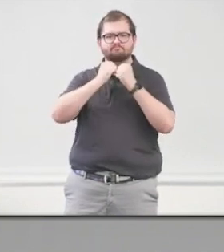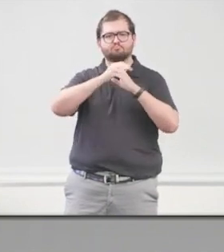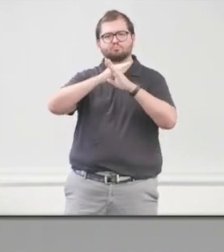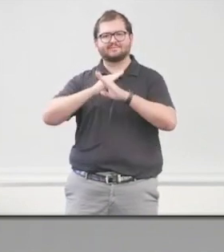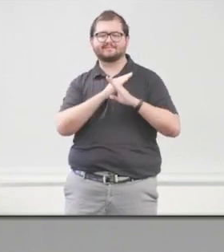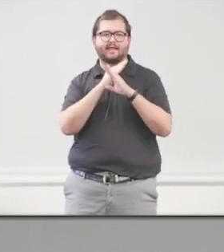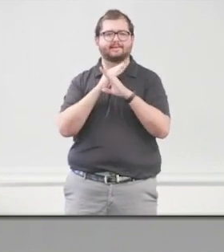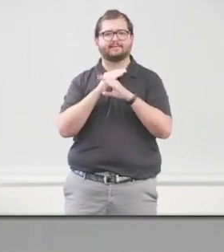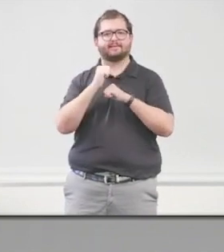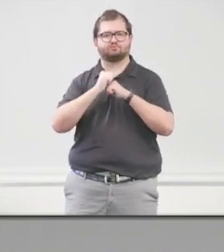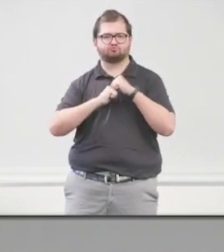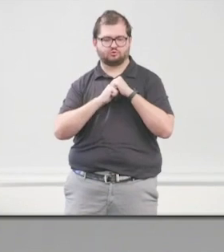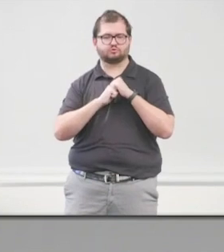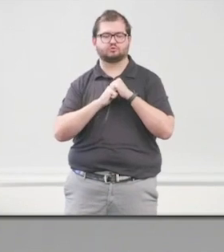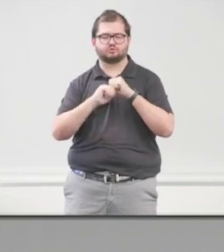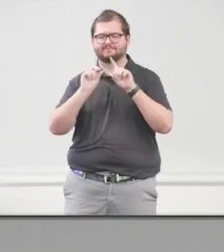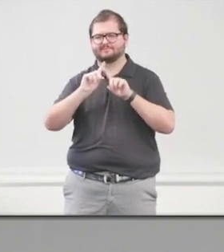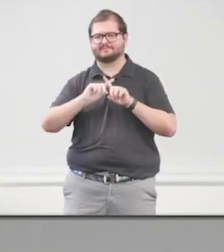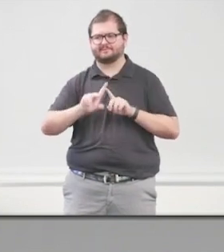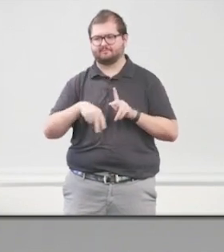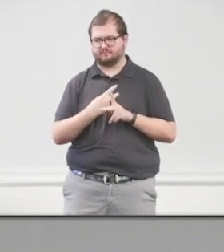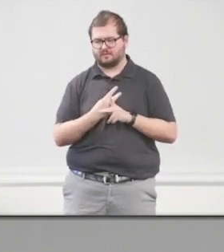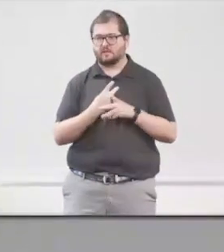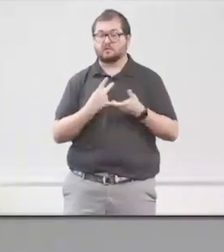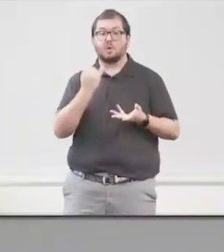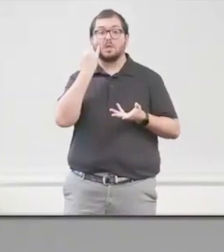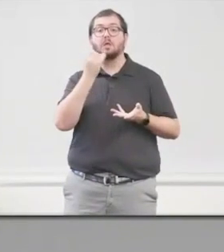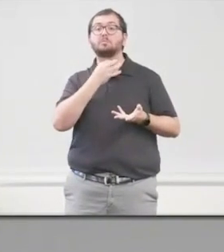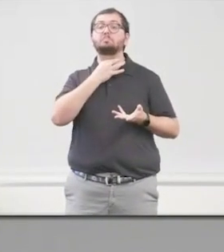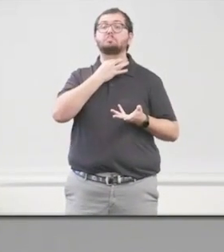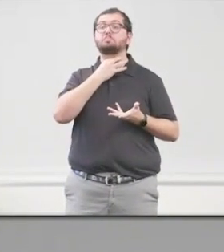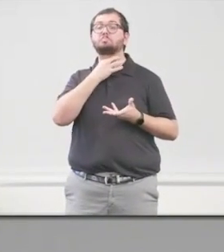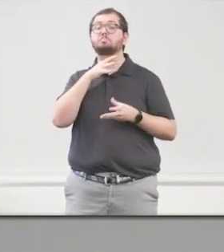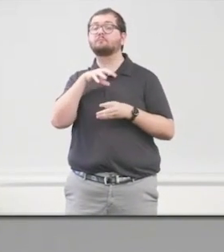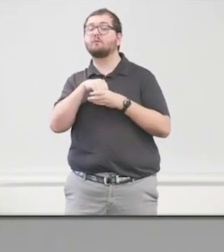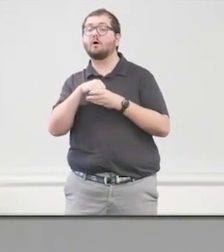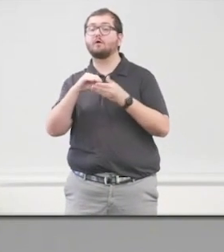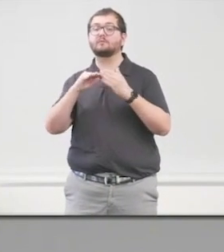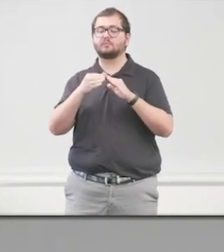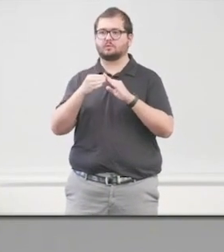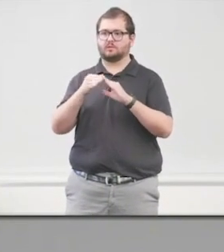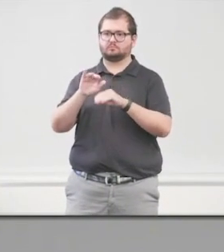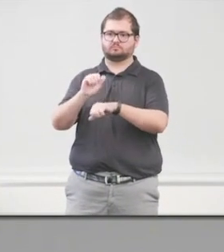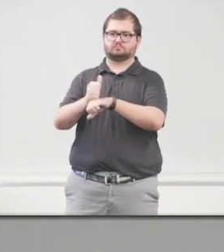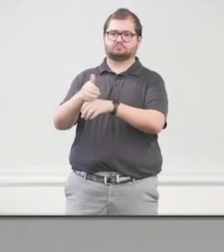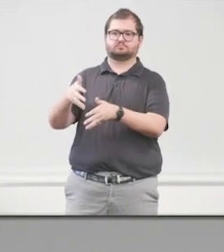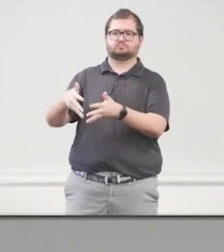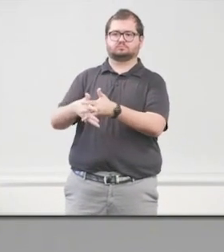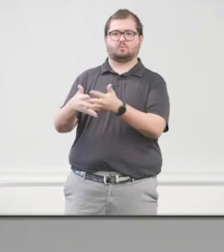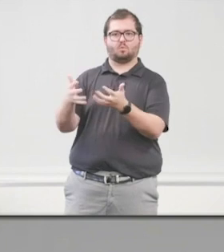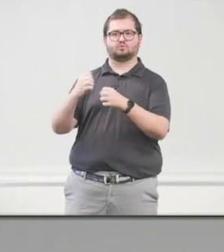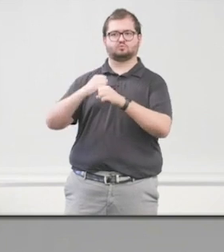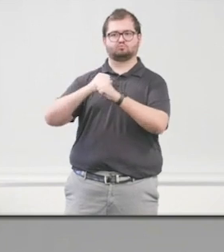different types of critical infrastructure. So if you're interested in joining a community that is built on protecting